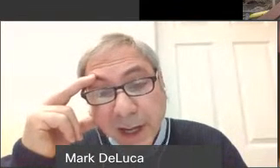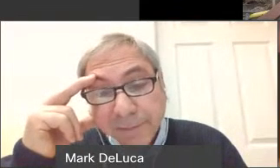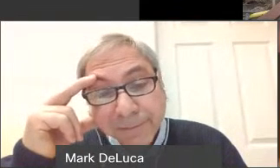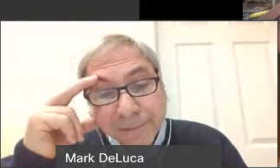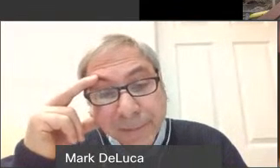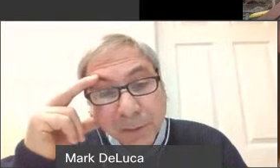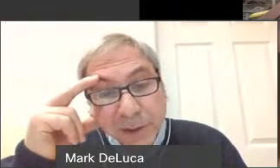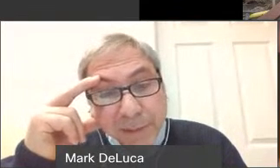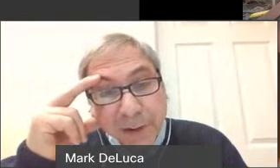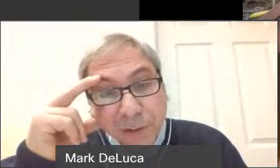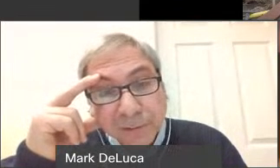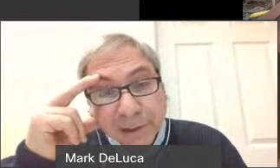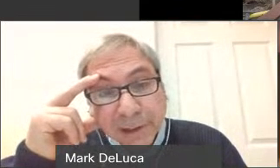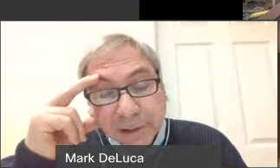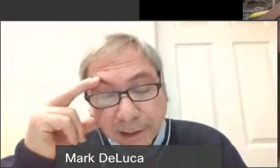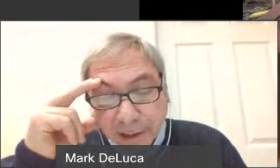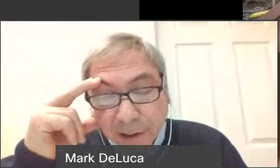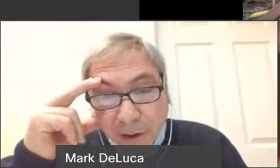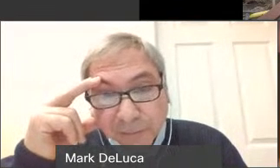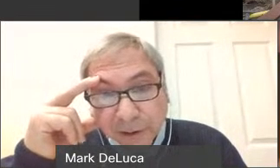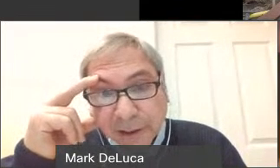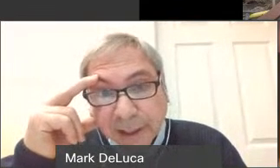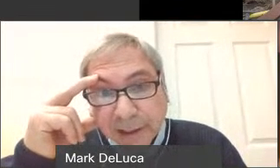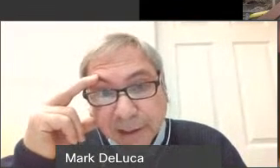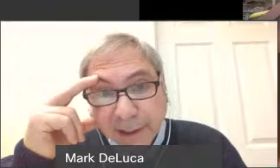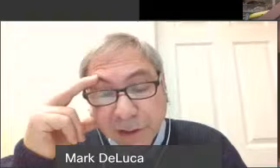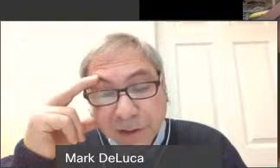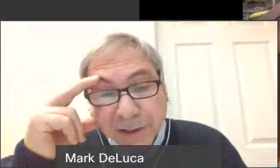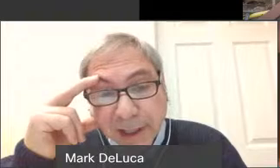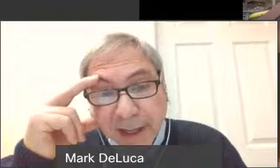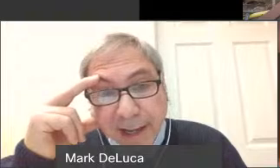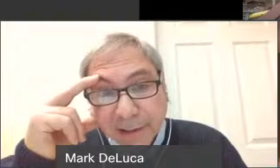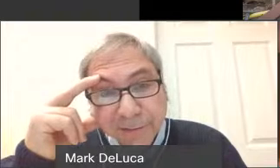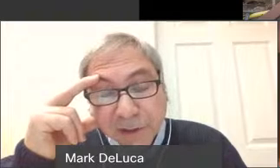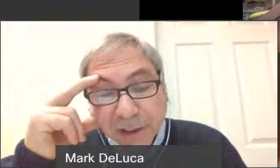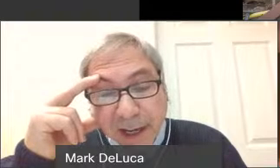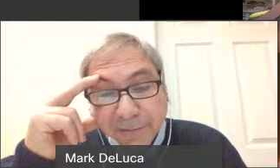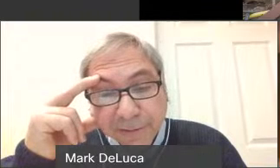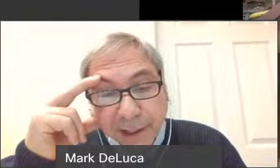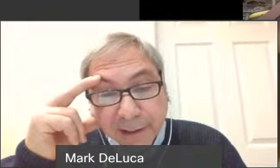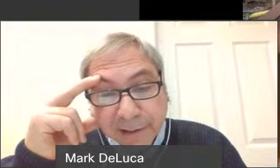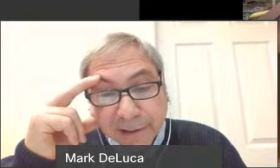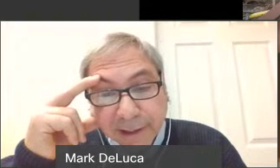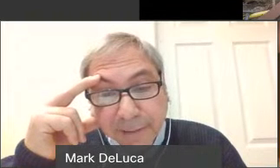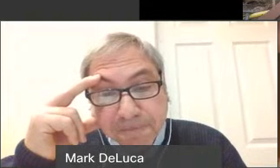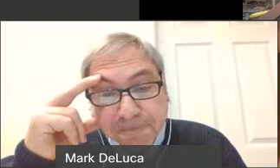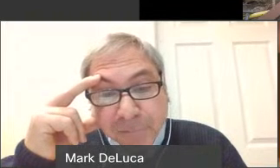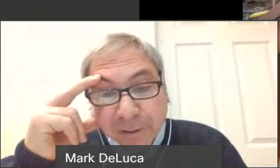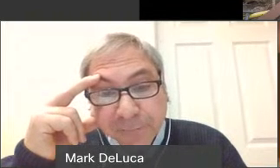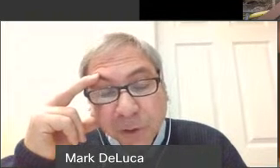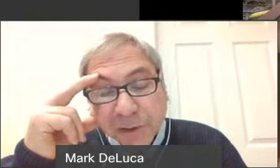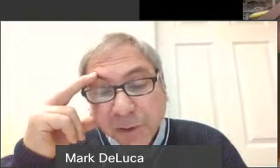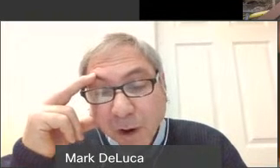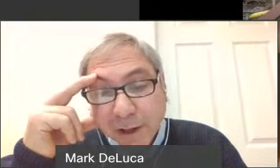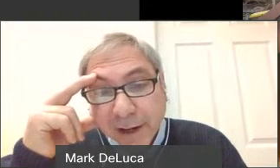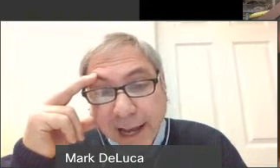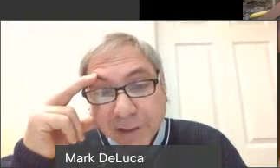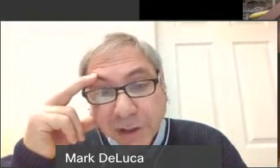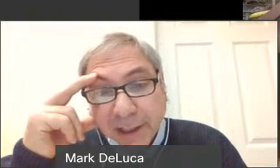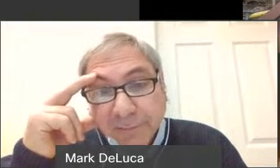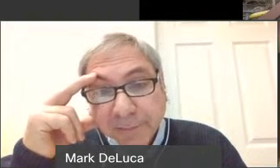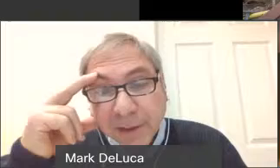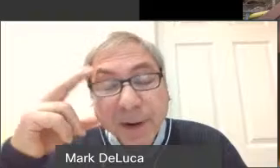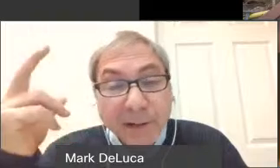old at the time. It was a metal culvert and had just outlived its life. And the force of the